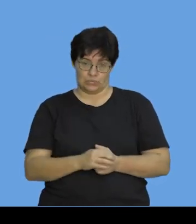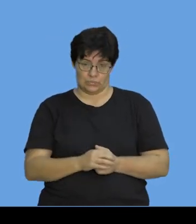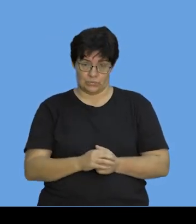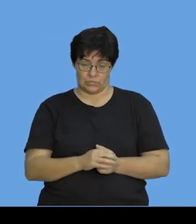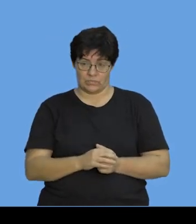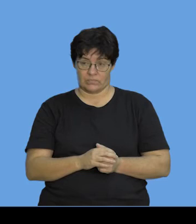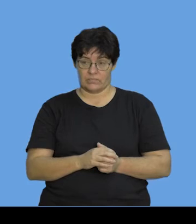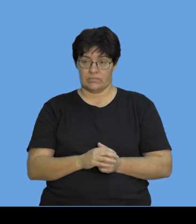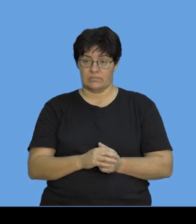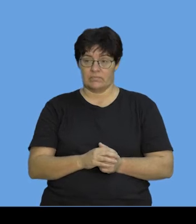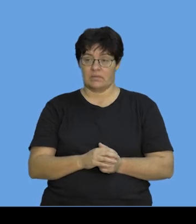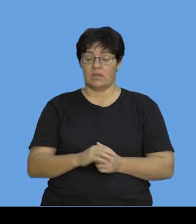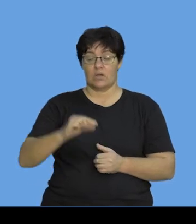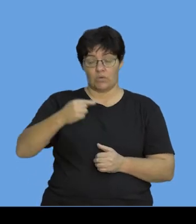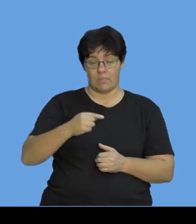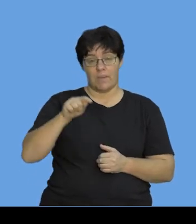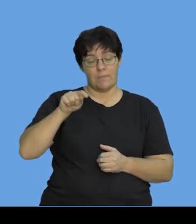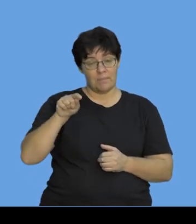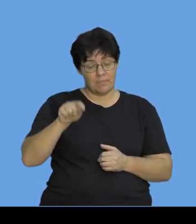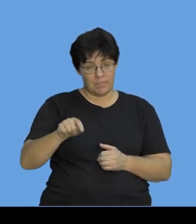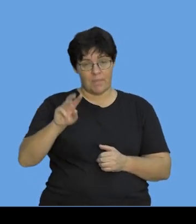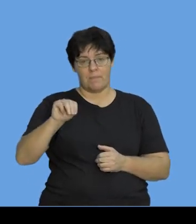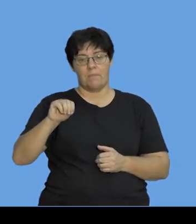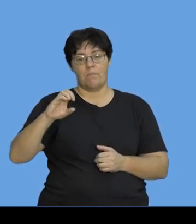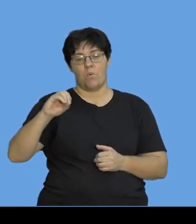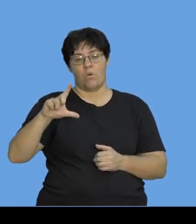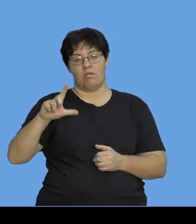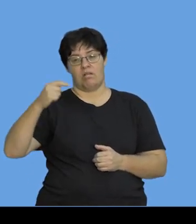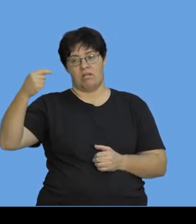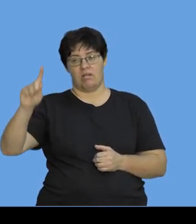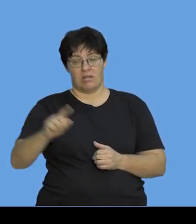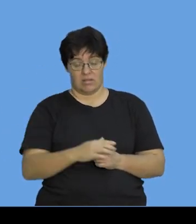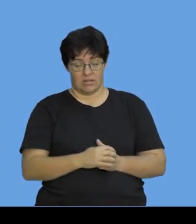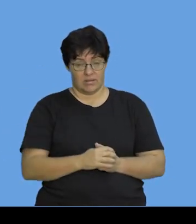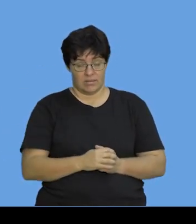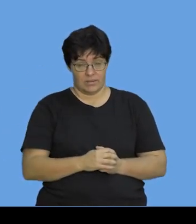per mole, all right? So whatever we're going to get here in terms of the number of